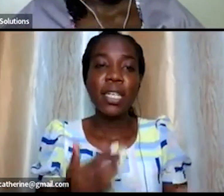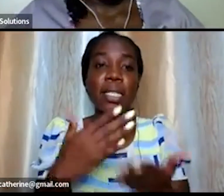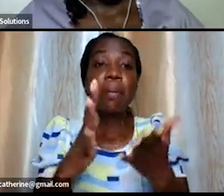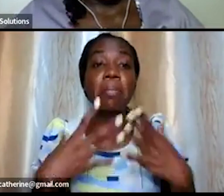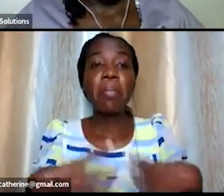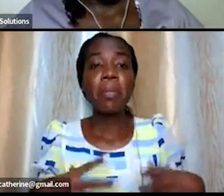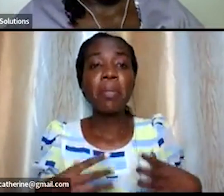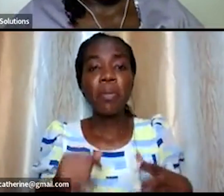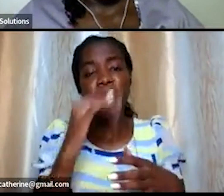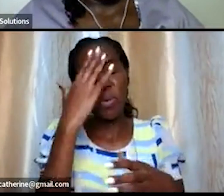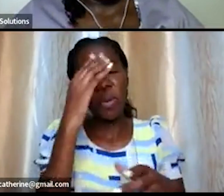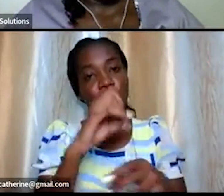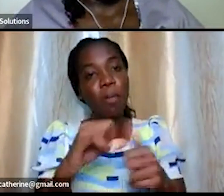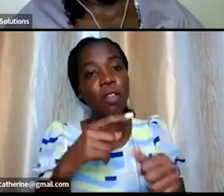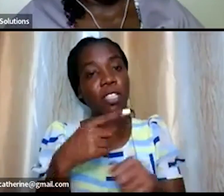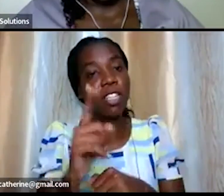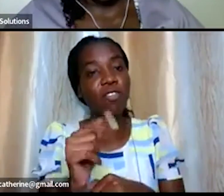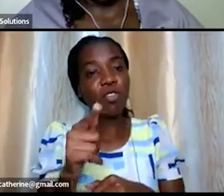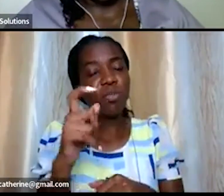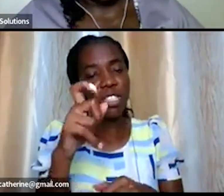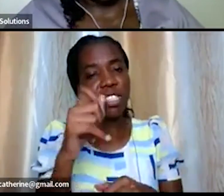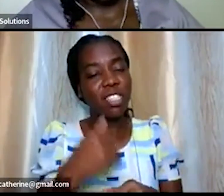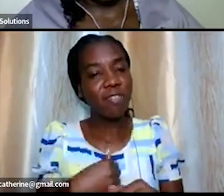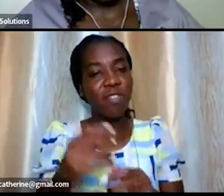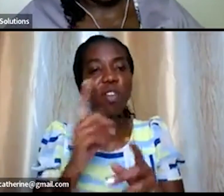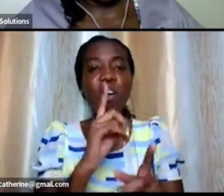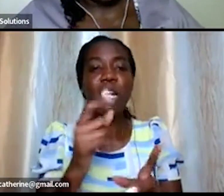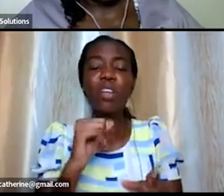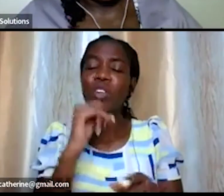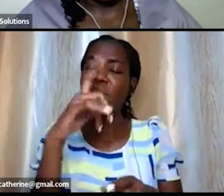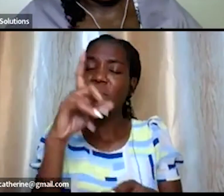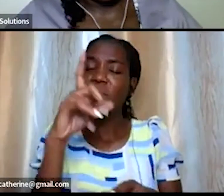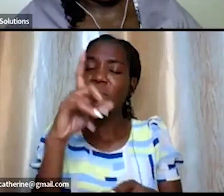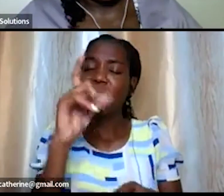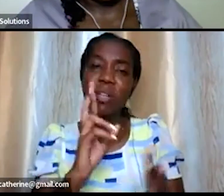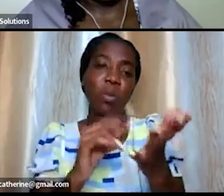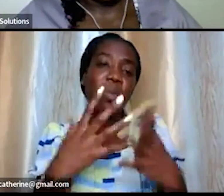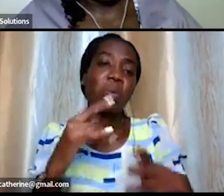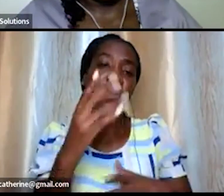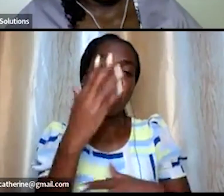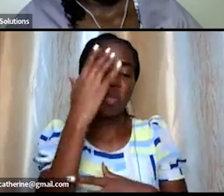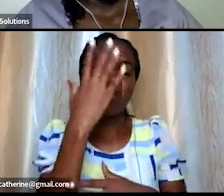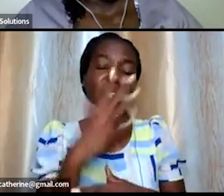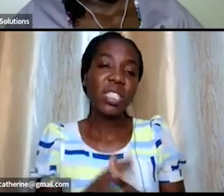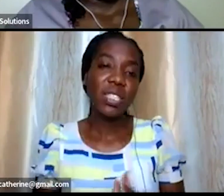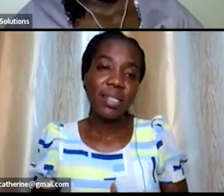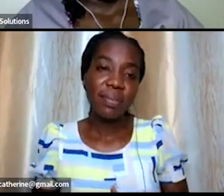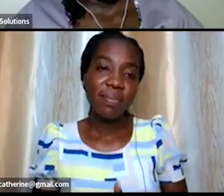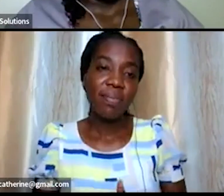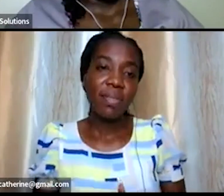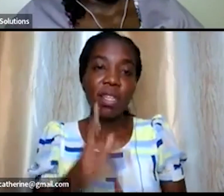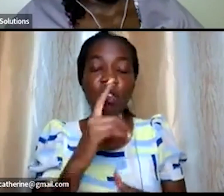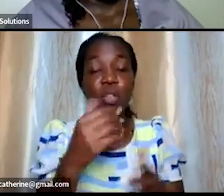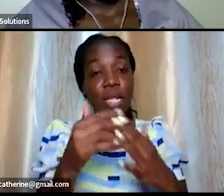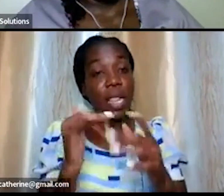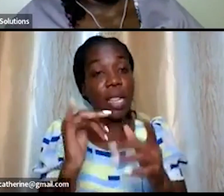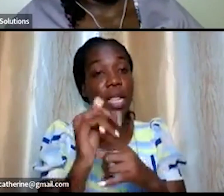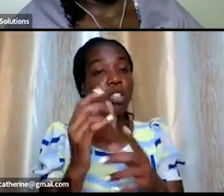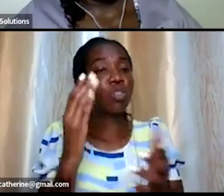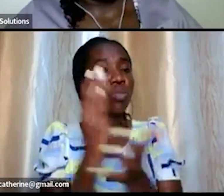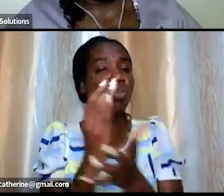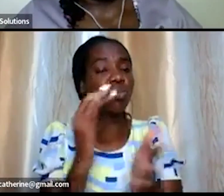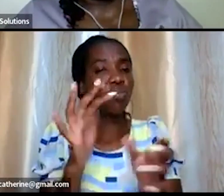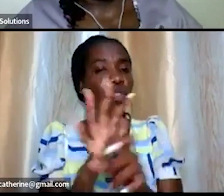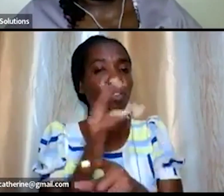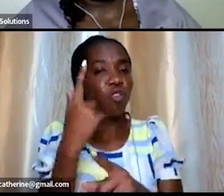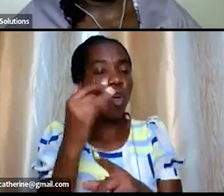about yourself. If you have an order, you don't even need to report it. People already know it. So the same is true for your own skill set. Some of you